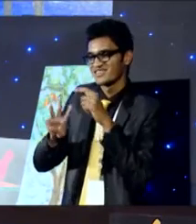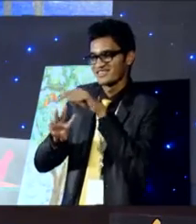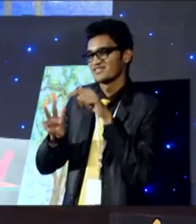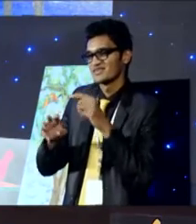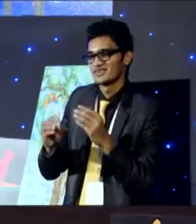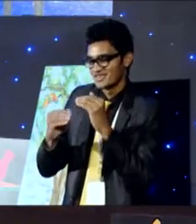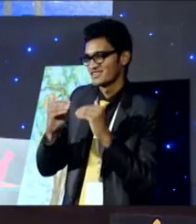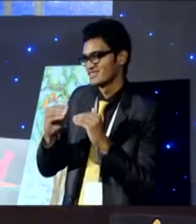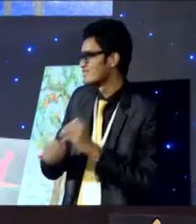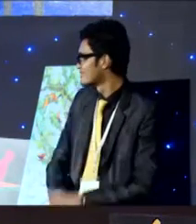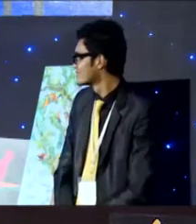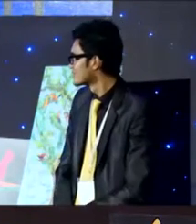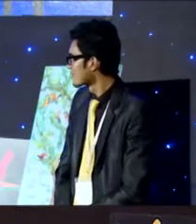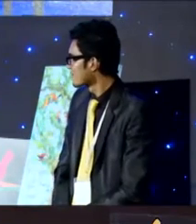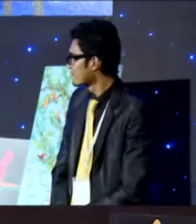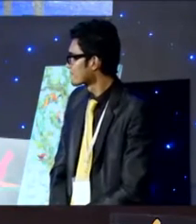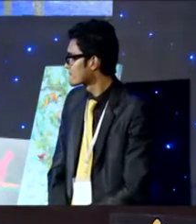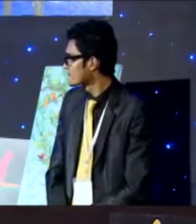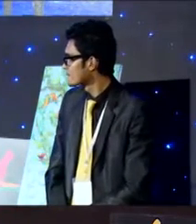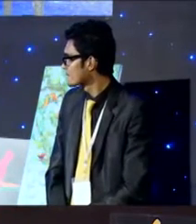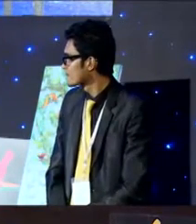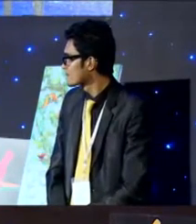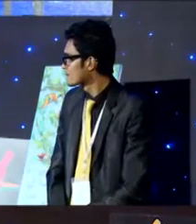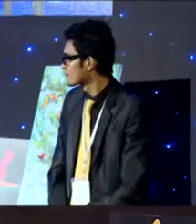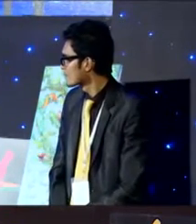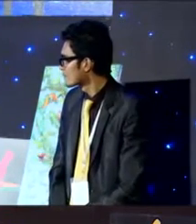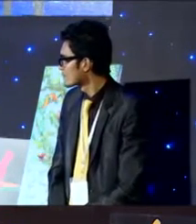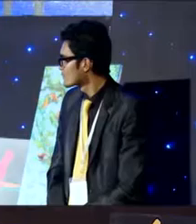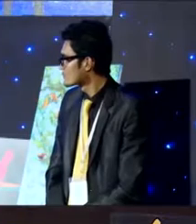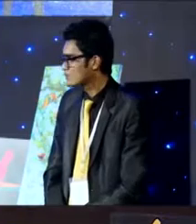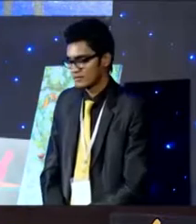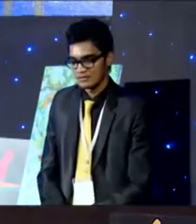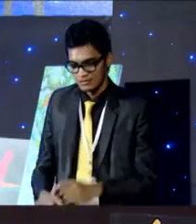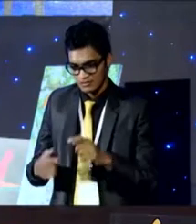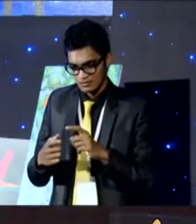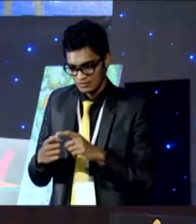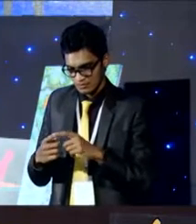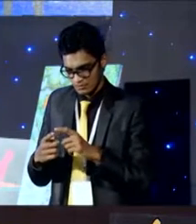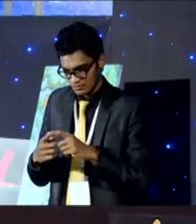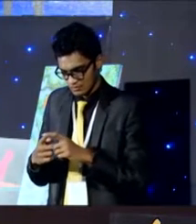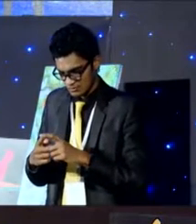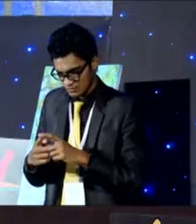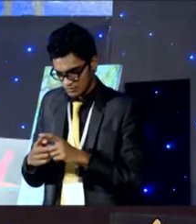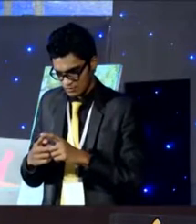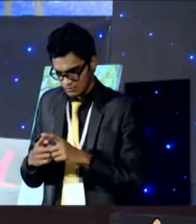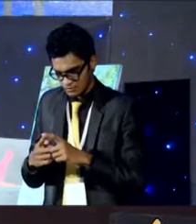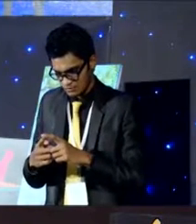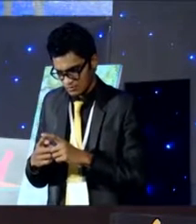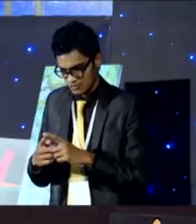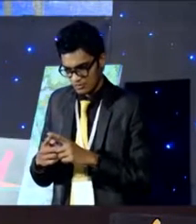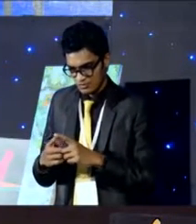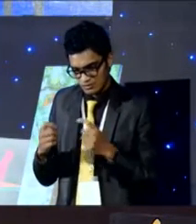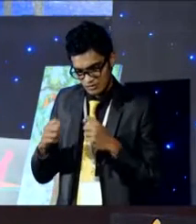time. Okay. Let me take from the point of view of the hat I wear, which is running a large company here.